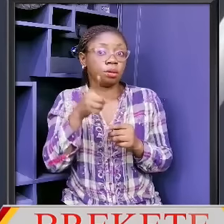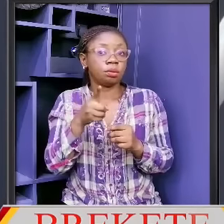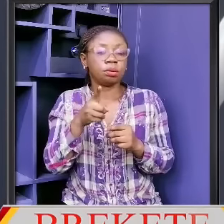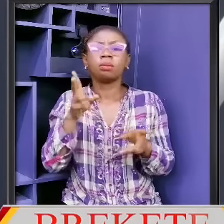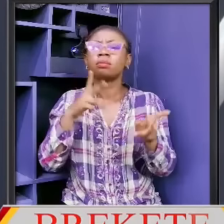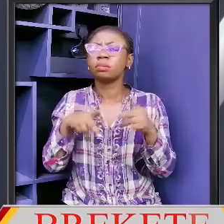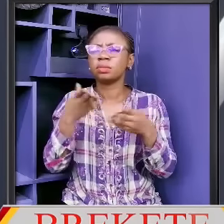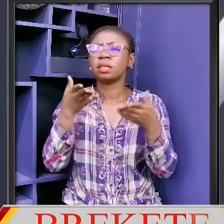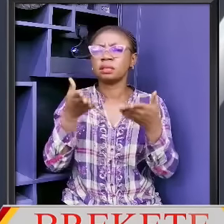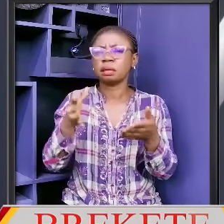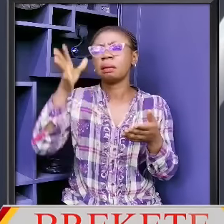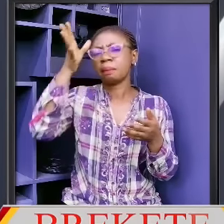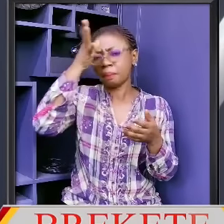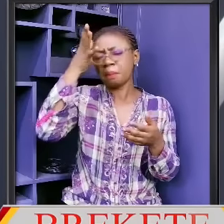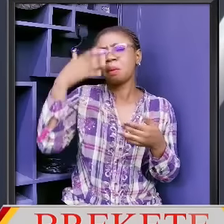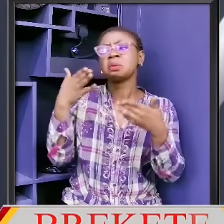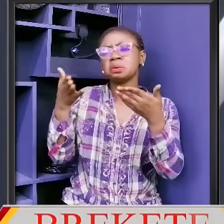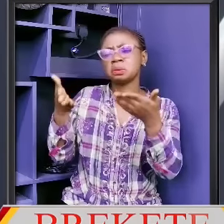papa dey. Papa carry